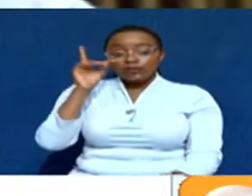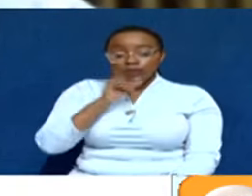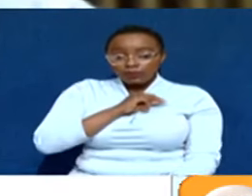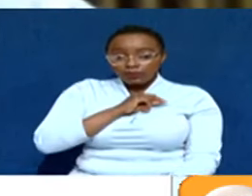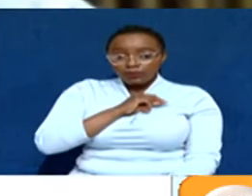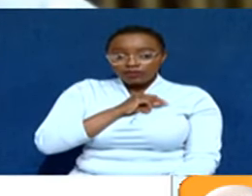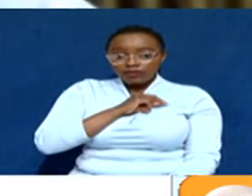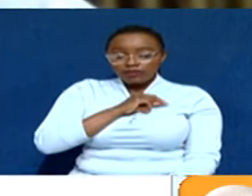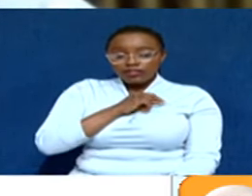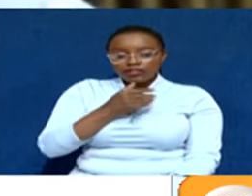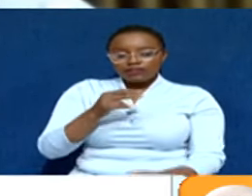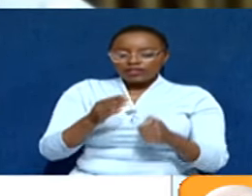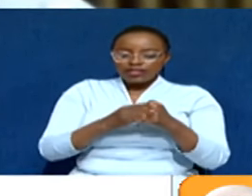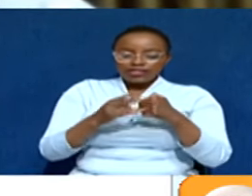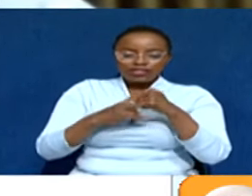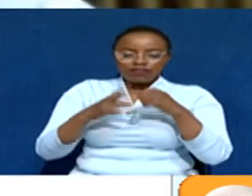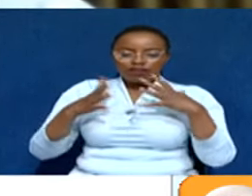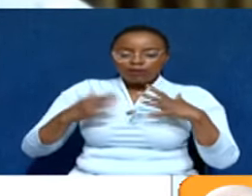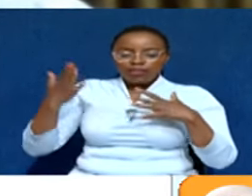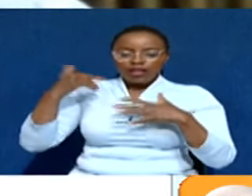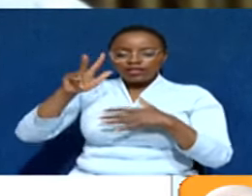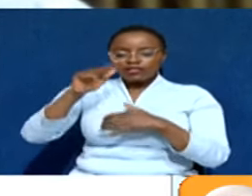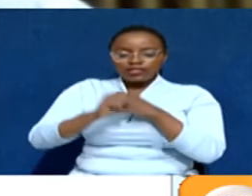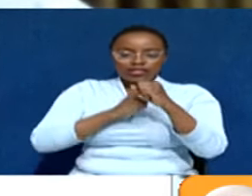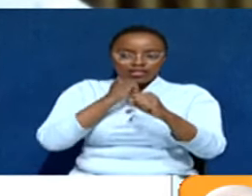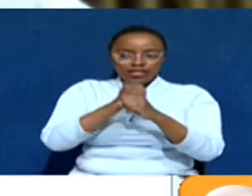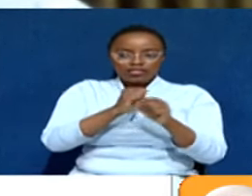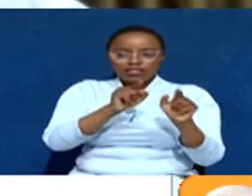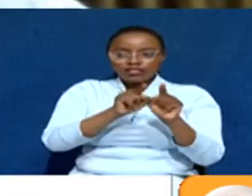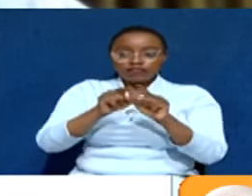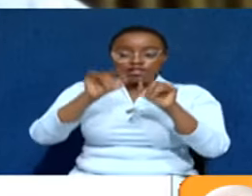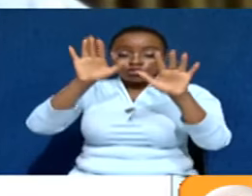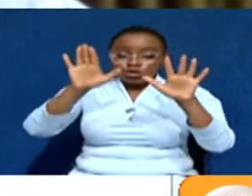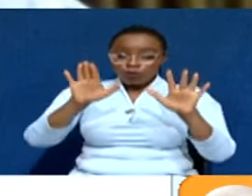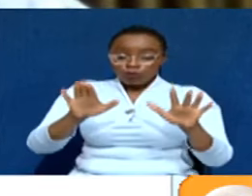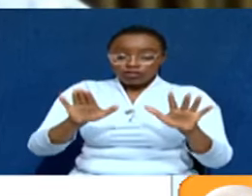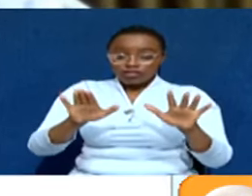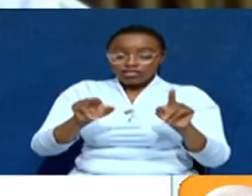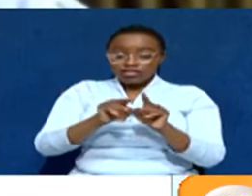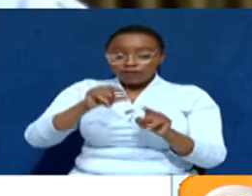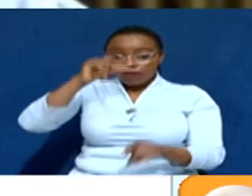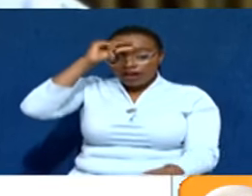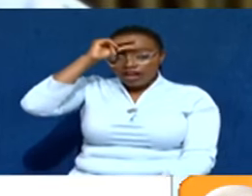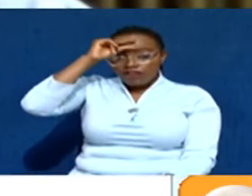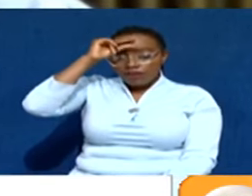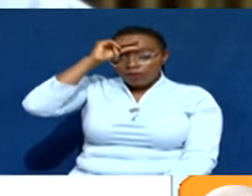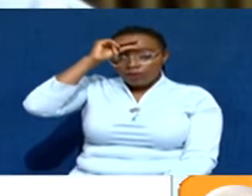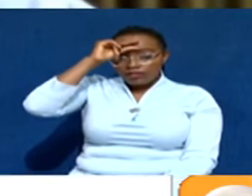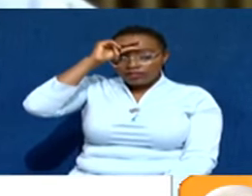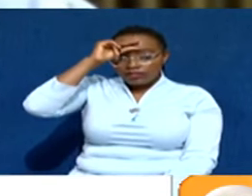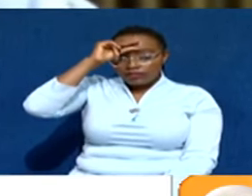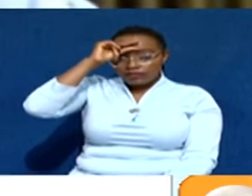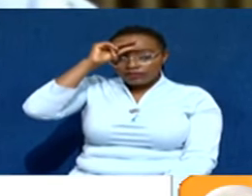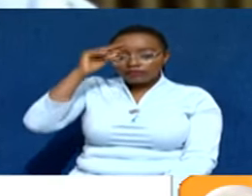lost 97 lives in the last 3 years. And it's important that as government,